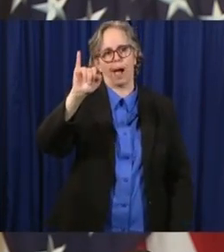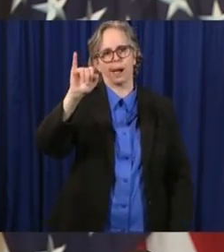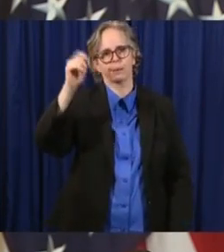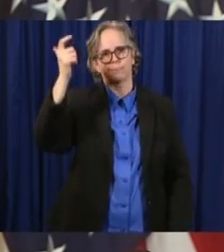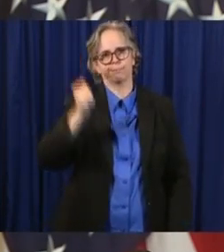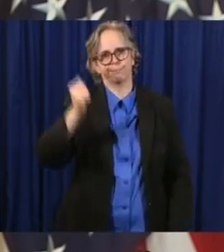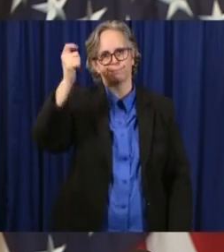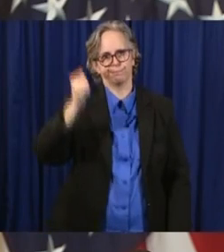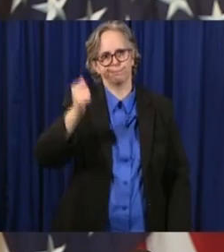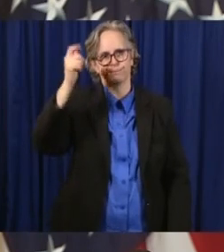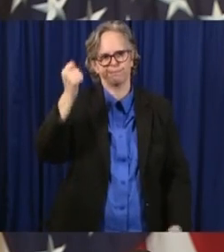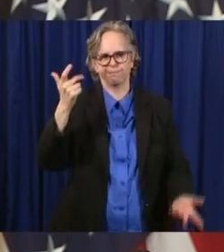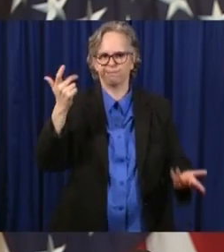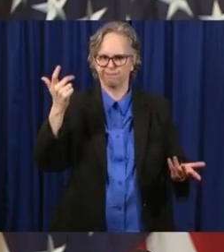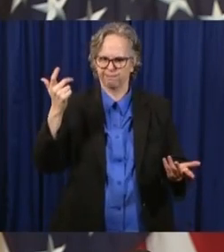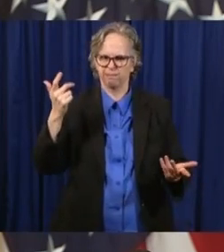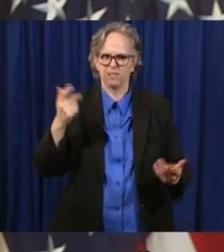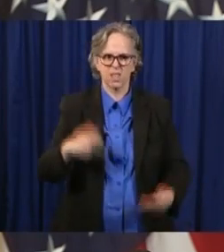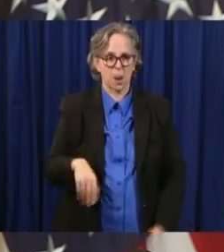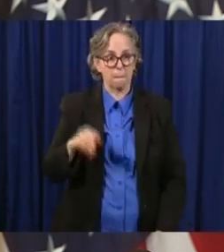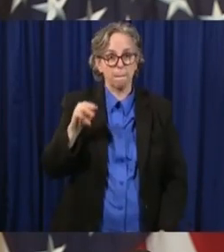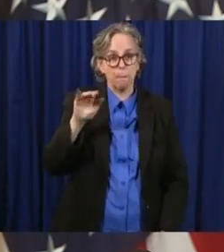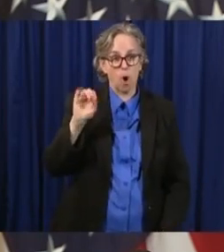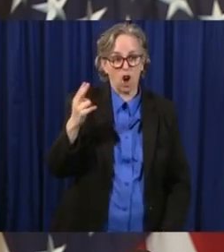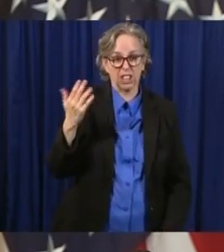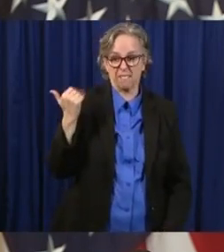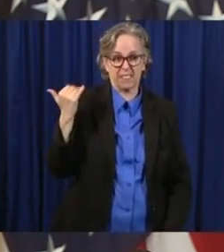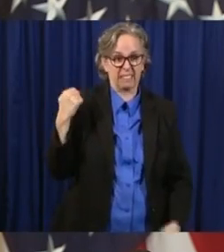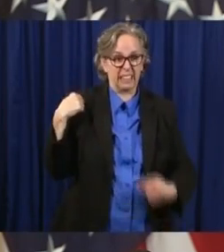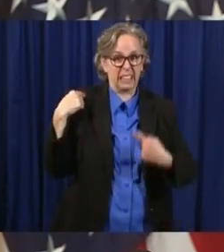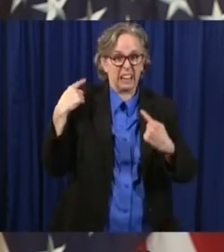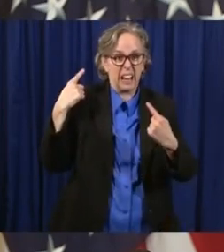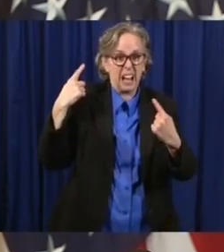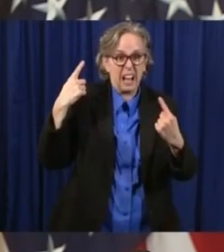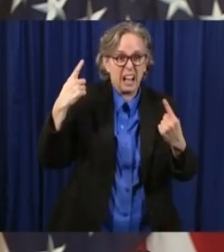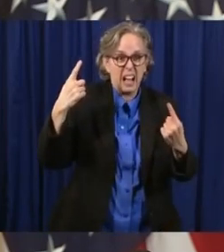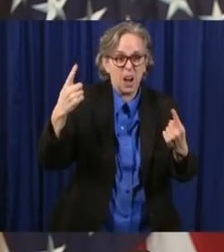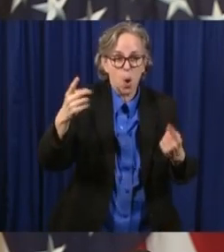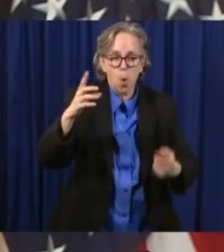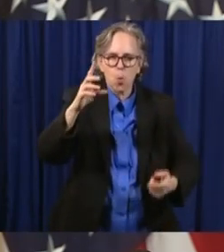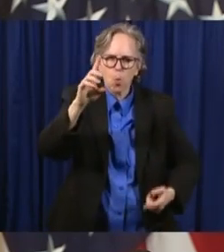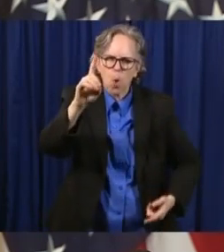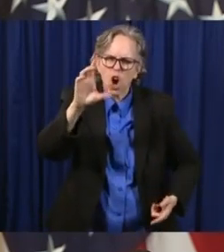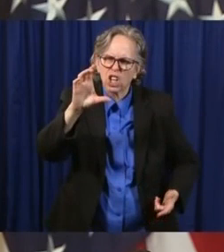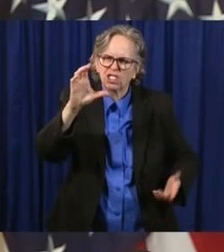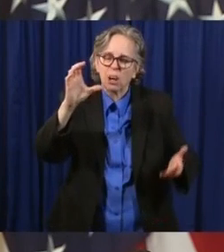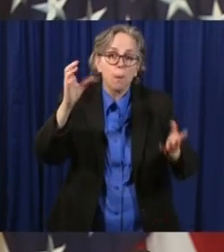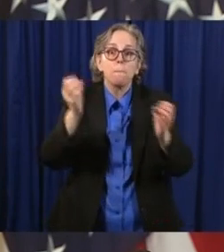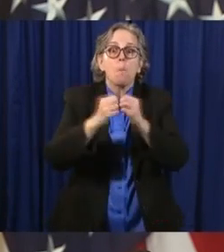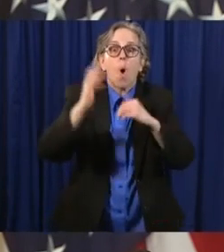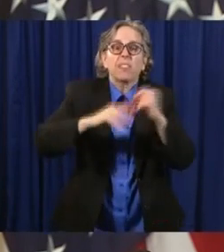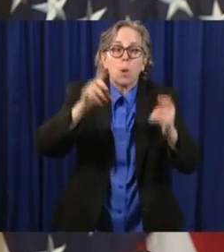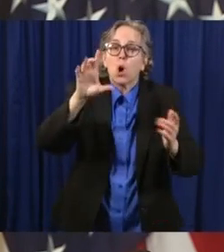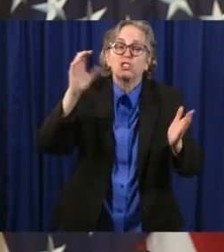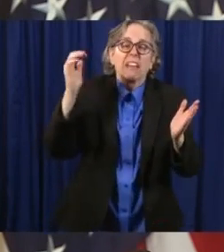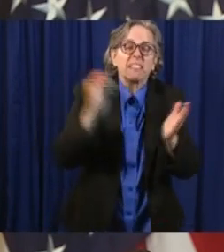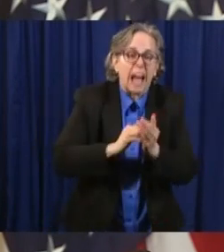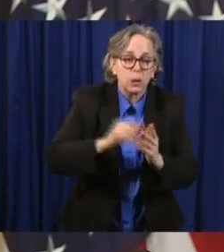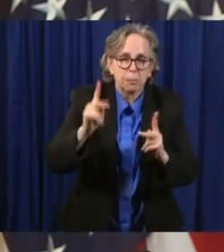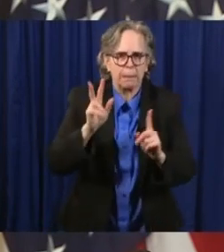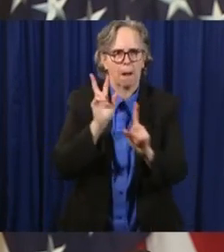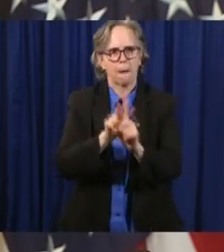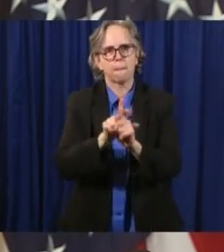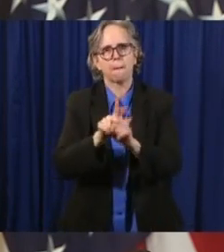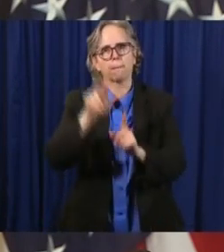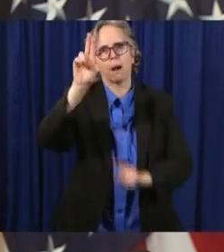15th, hundreds of thousands of Ohioans have filed for unemployment. I want to say to every Ohioan that is unemployed, I